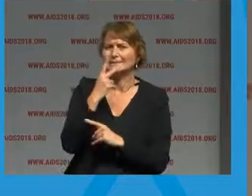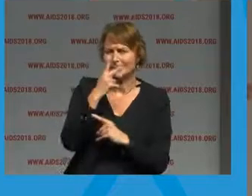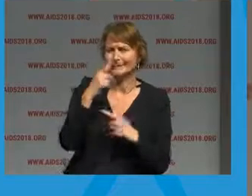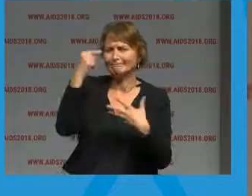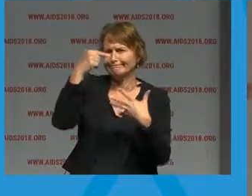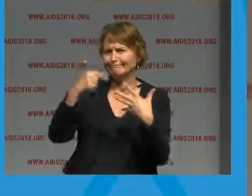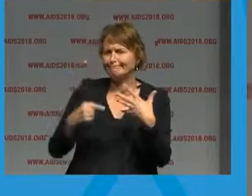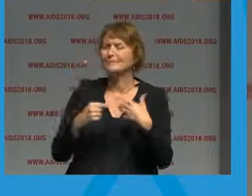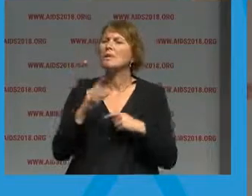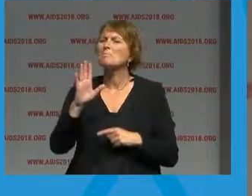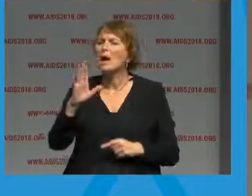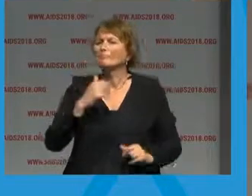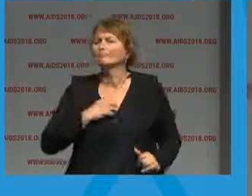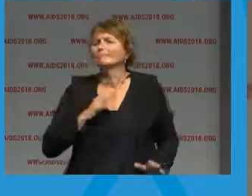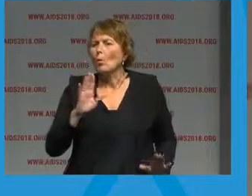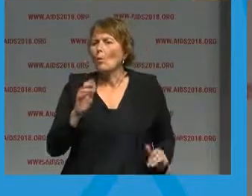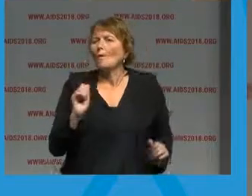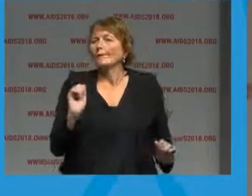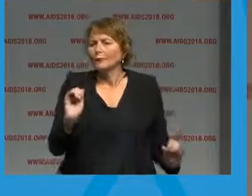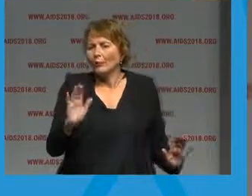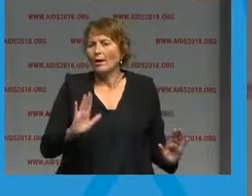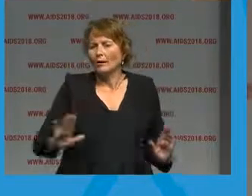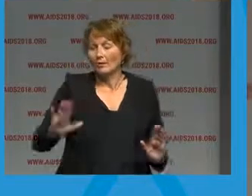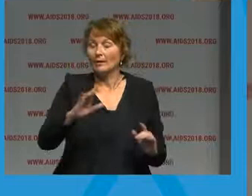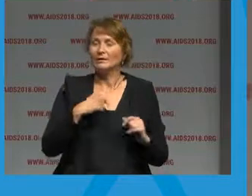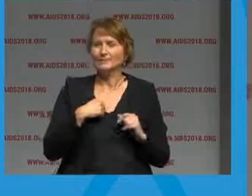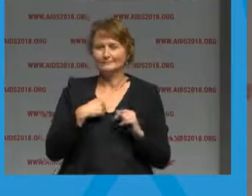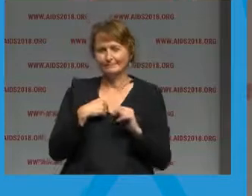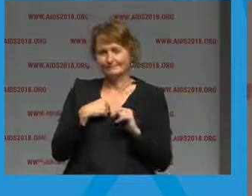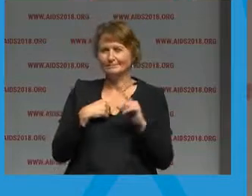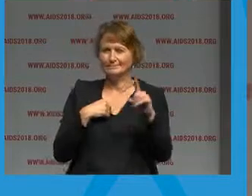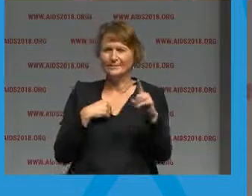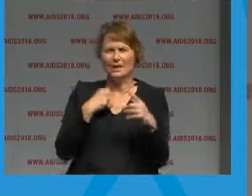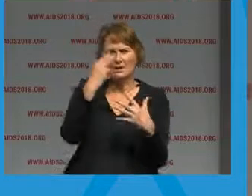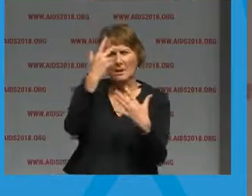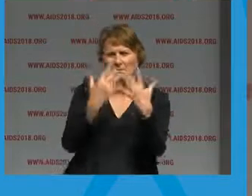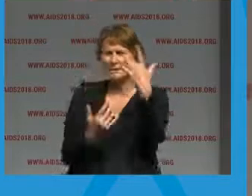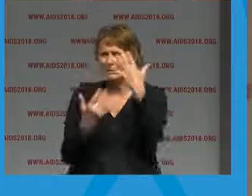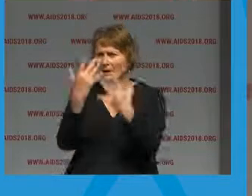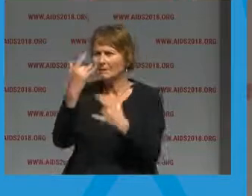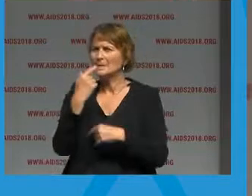quickly try, if we can, and swallow these numbers.